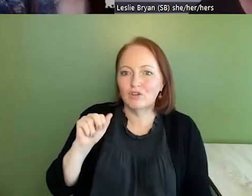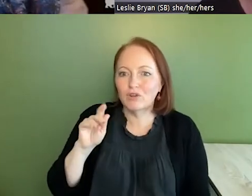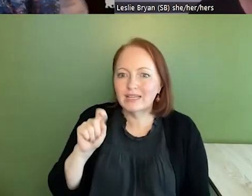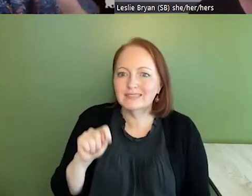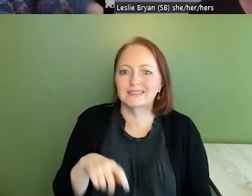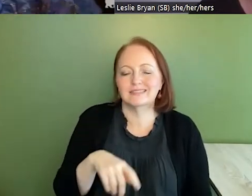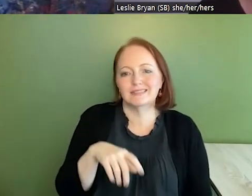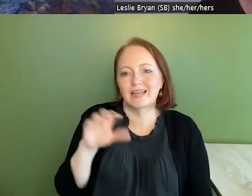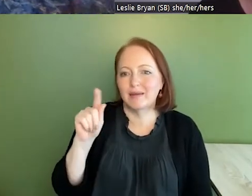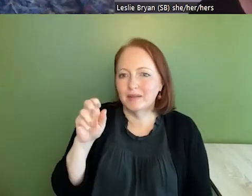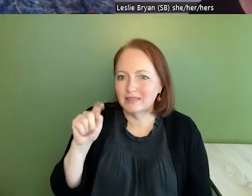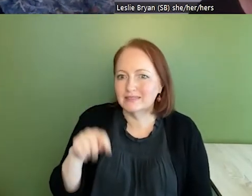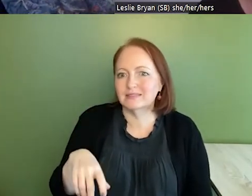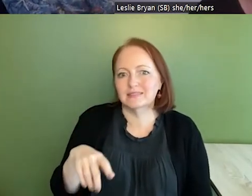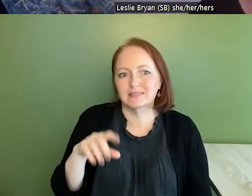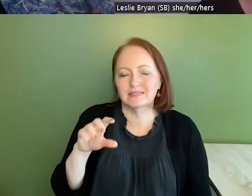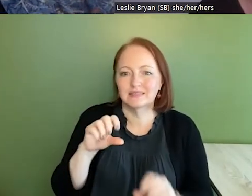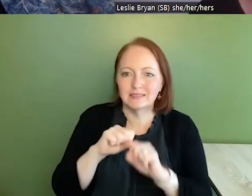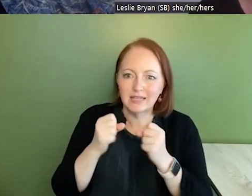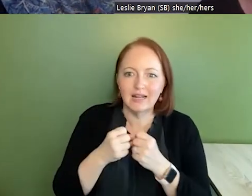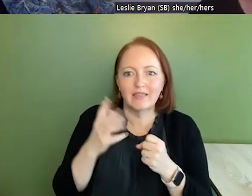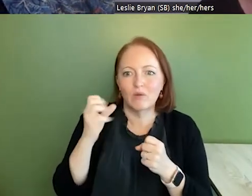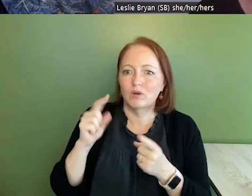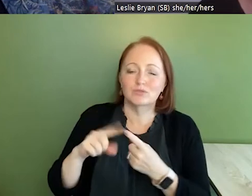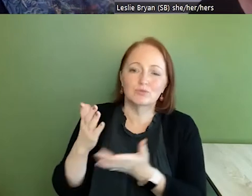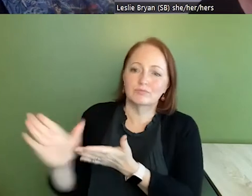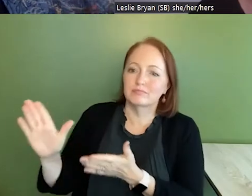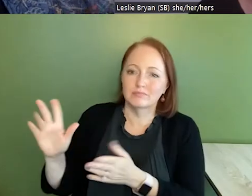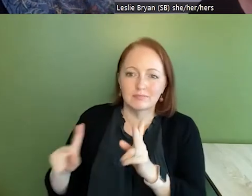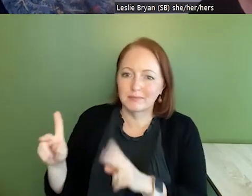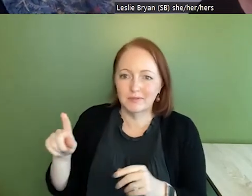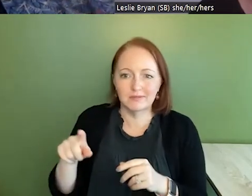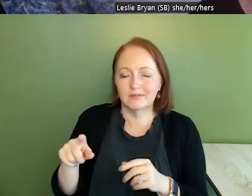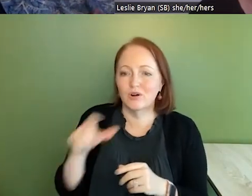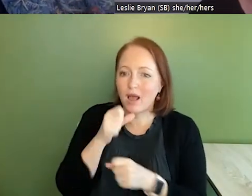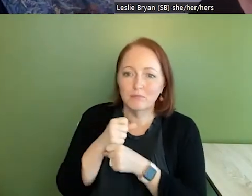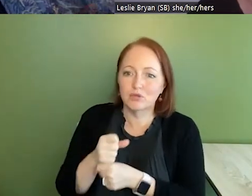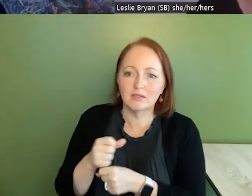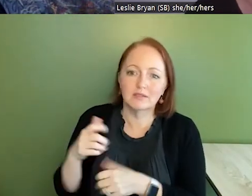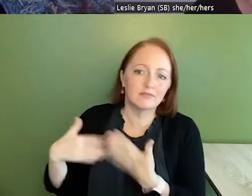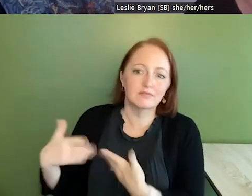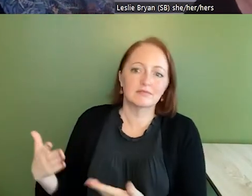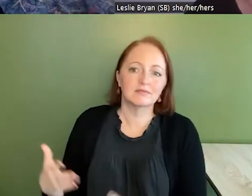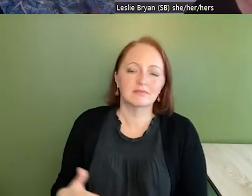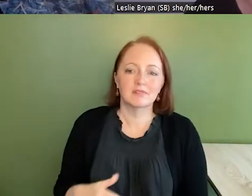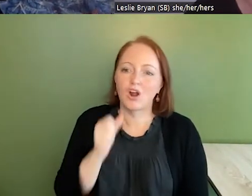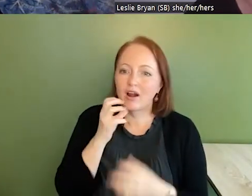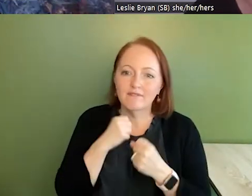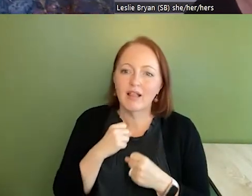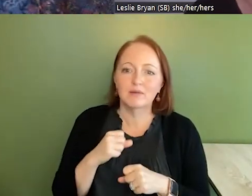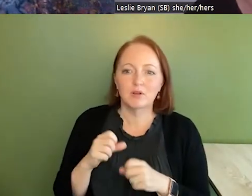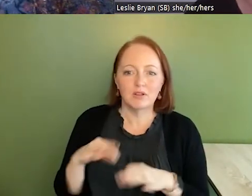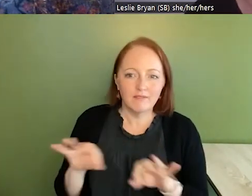capitalistic society that wants to dispose of people who, you know, aren't productive, mm-hmm. aren't valuable, you